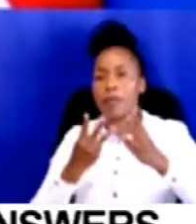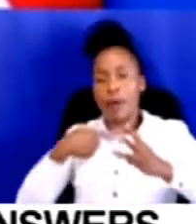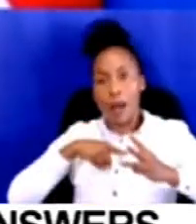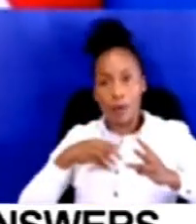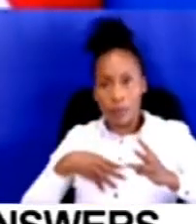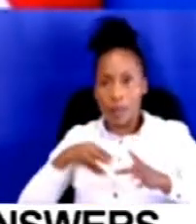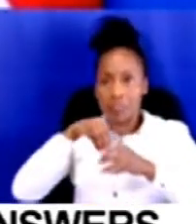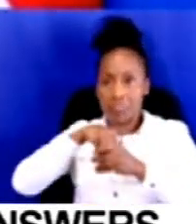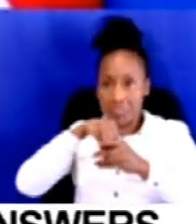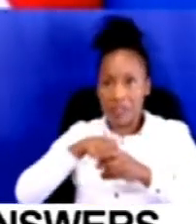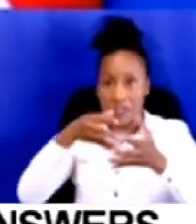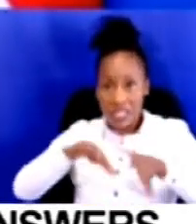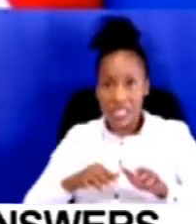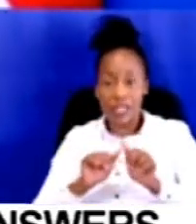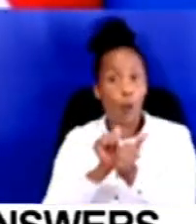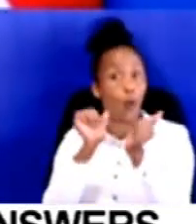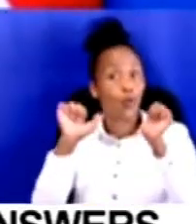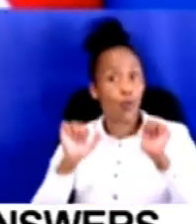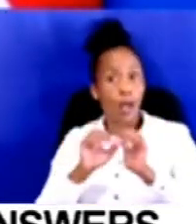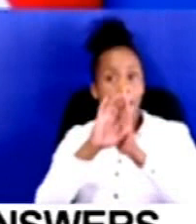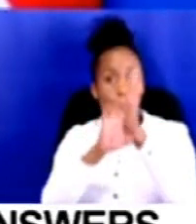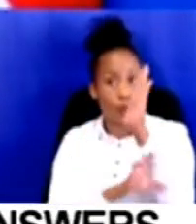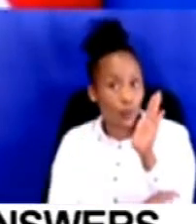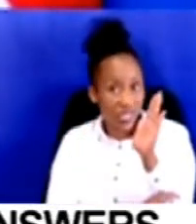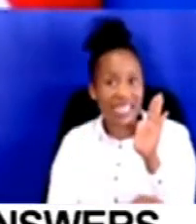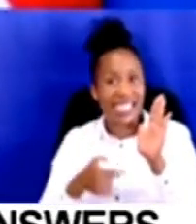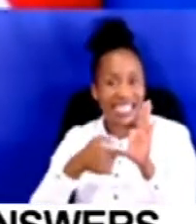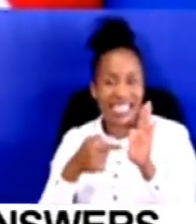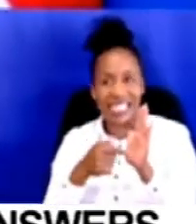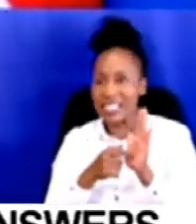contained in our Constitution is still far from being over.